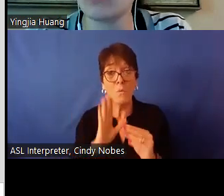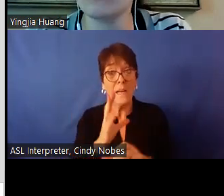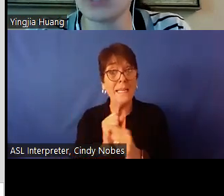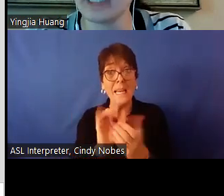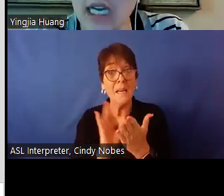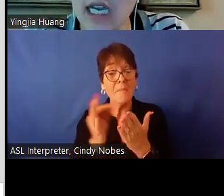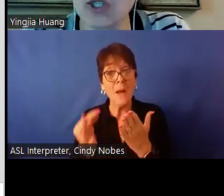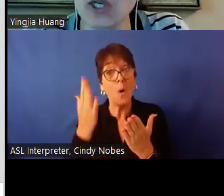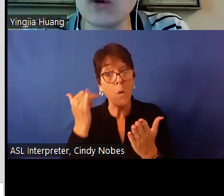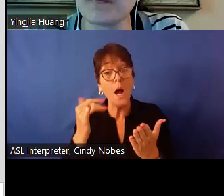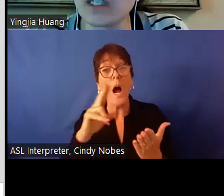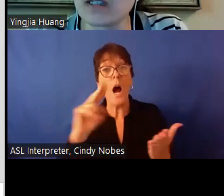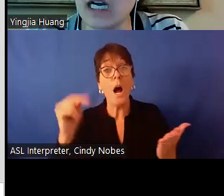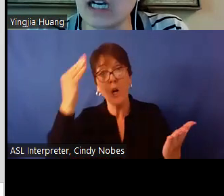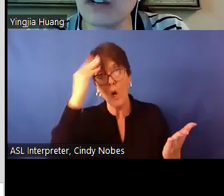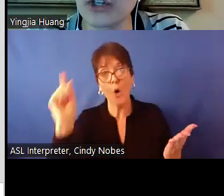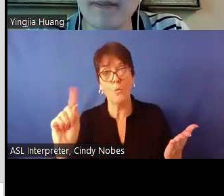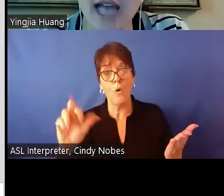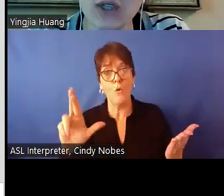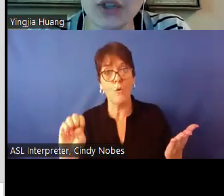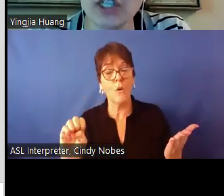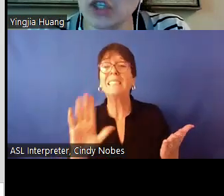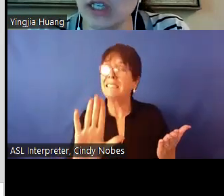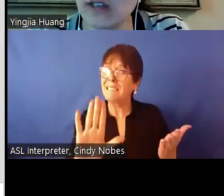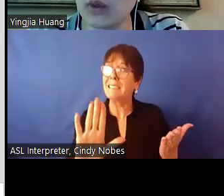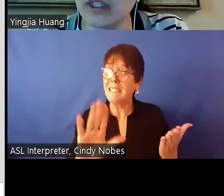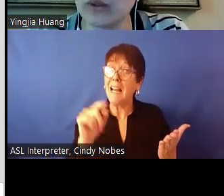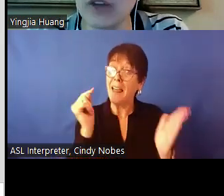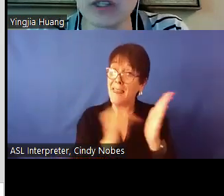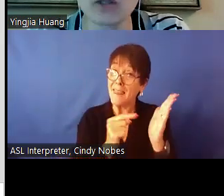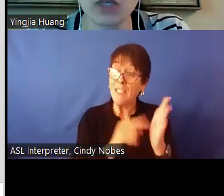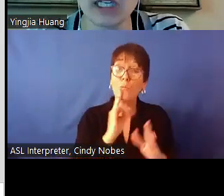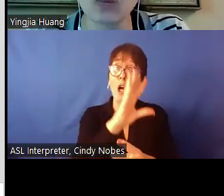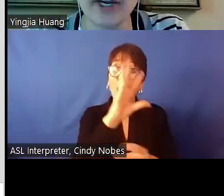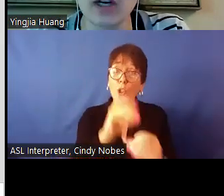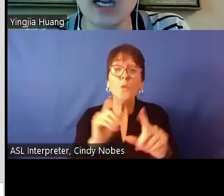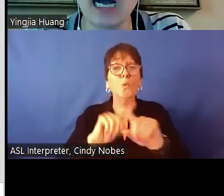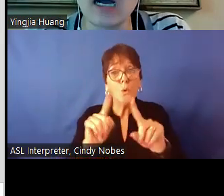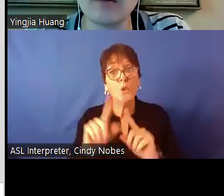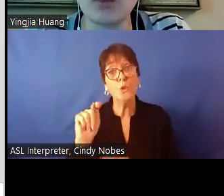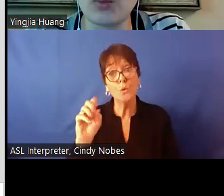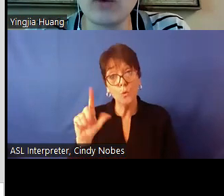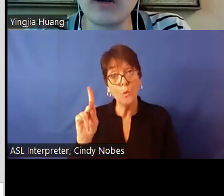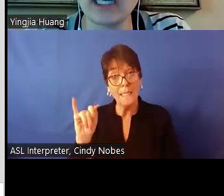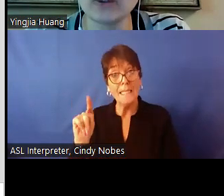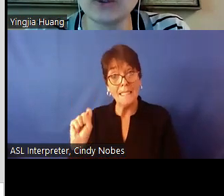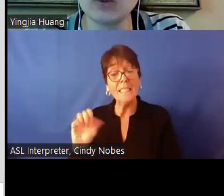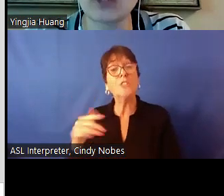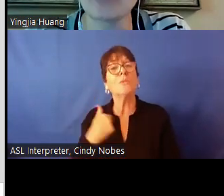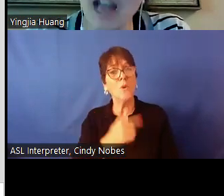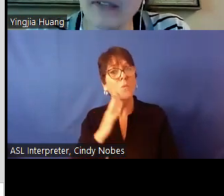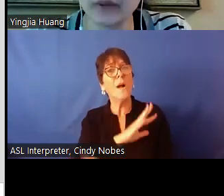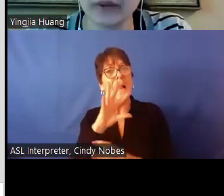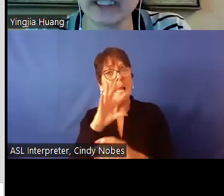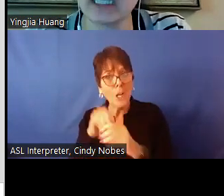want to avoid. So this coverage ambassador initiative will include all these toolkits where we will include,